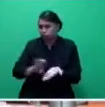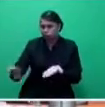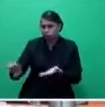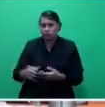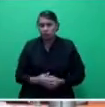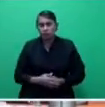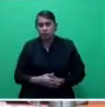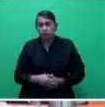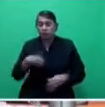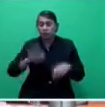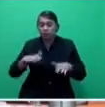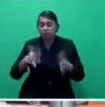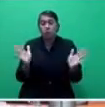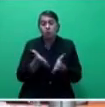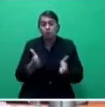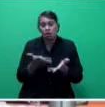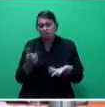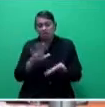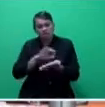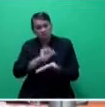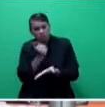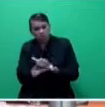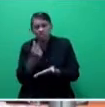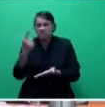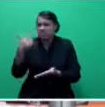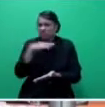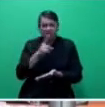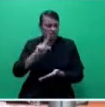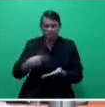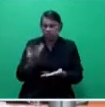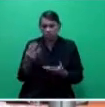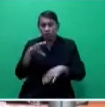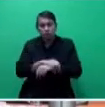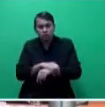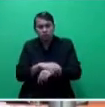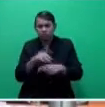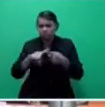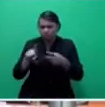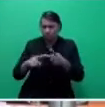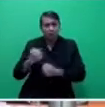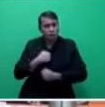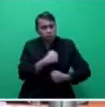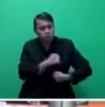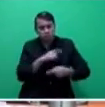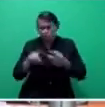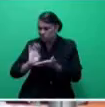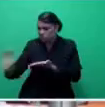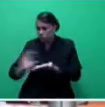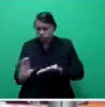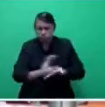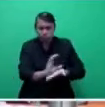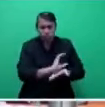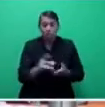from small amounts, about $700,000 to the Fijian Police Force, to RFMF, and to the FCCC. The rest